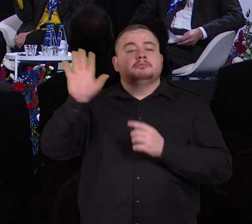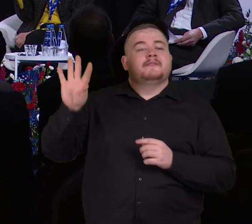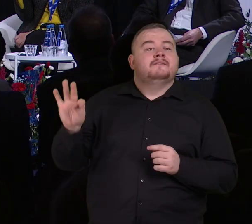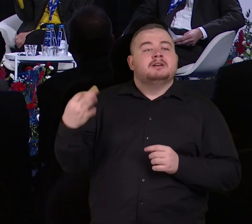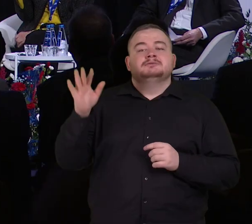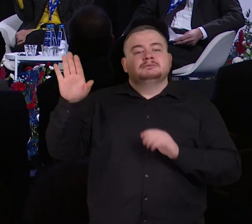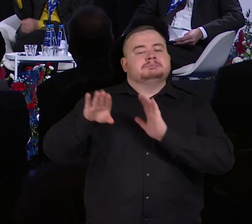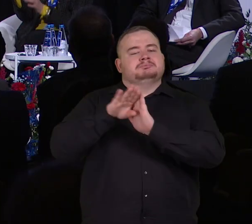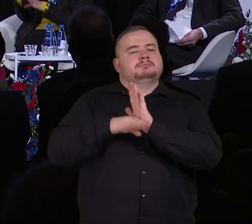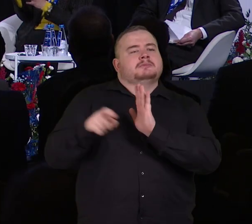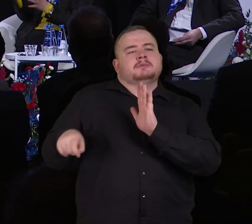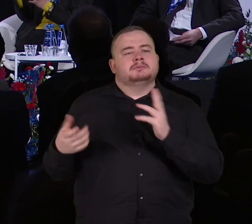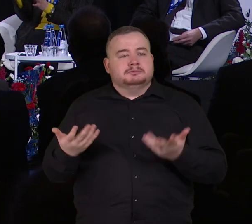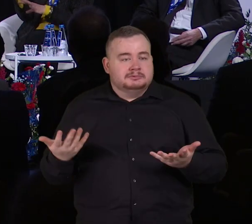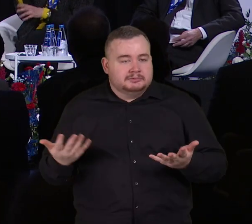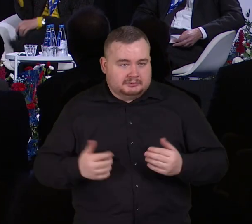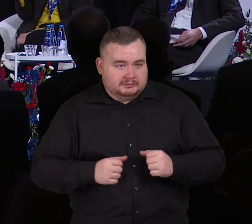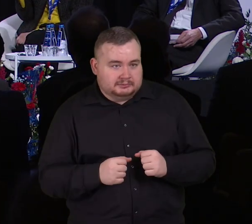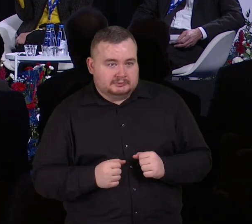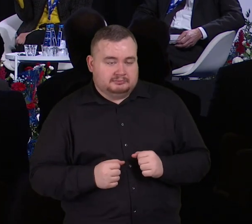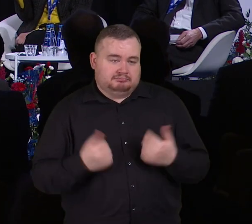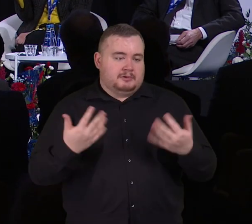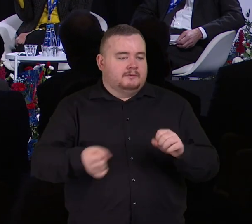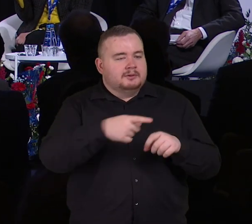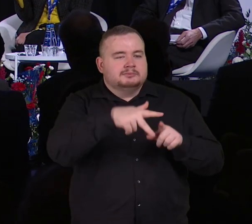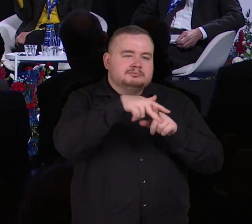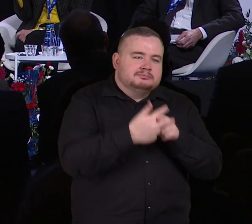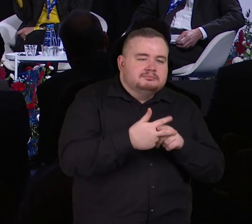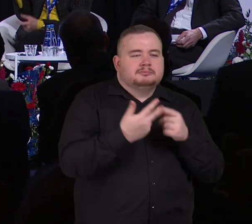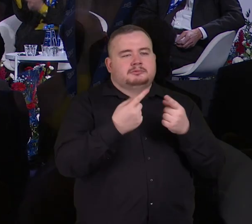more articulated with one with another, and